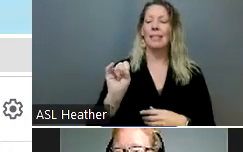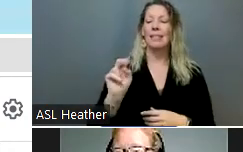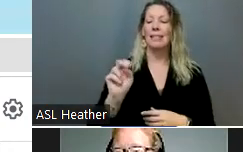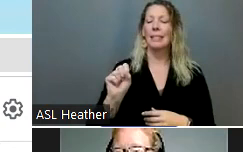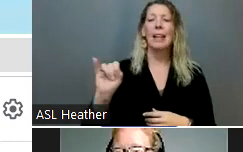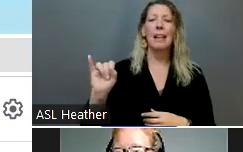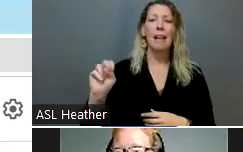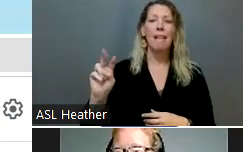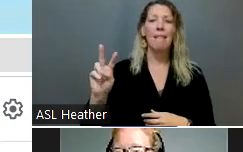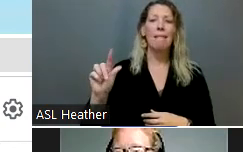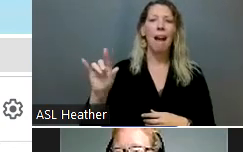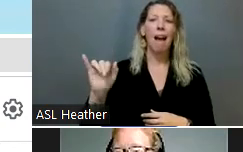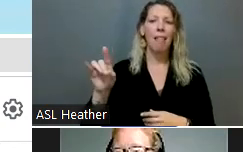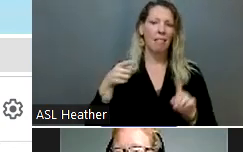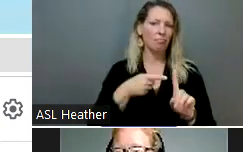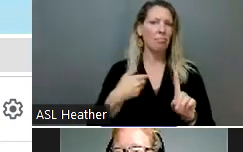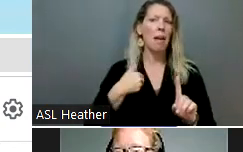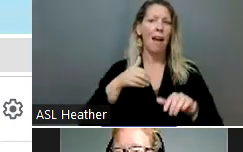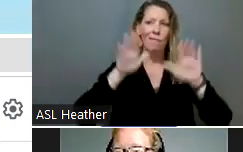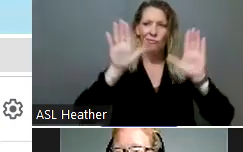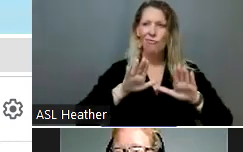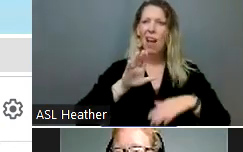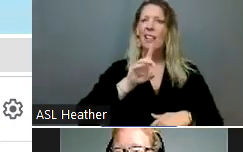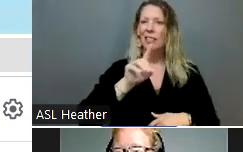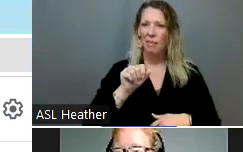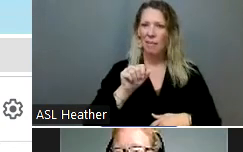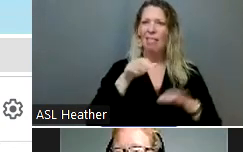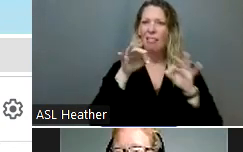great definition of disability that is more broad and encompassing.